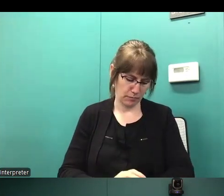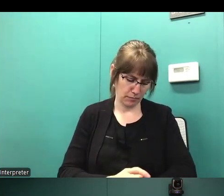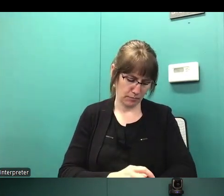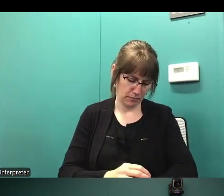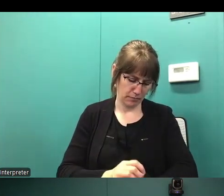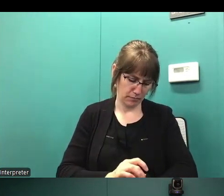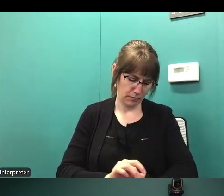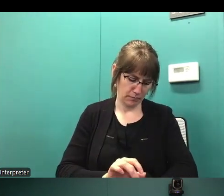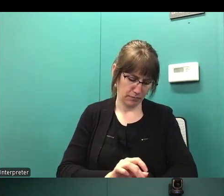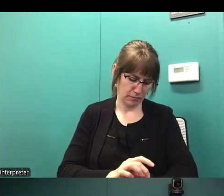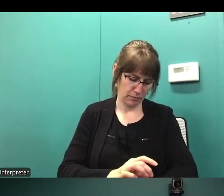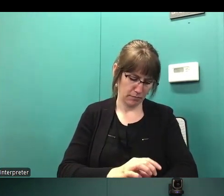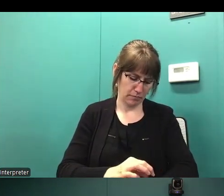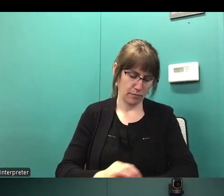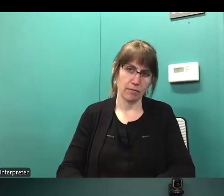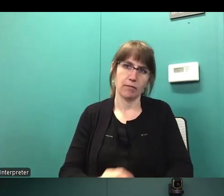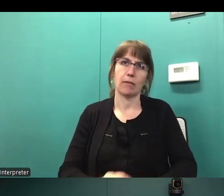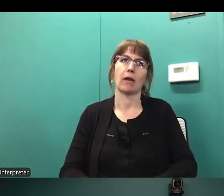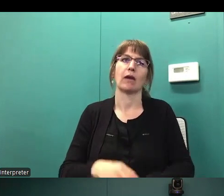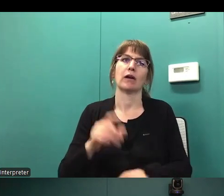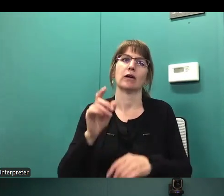but it goes along with language samples.